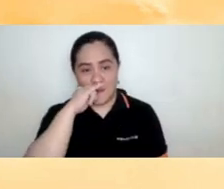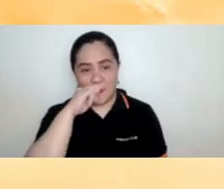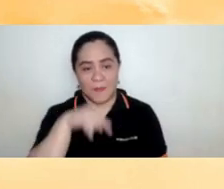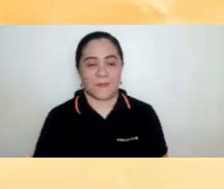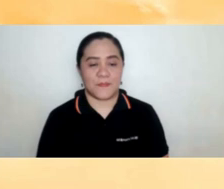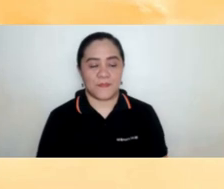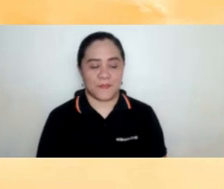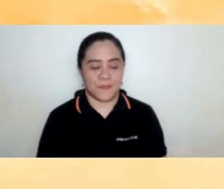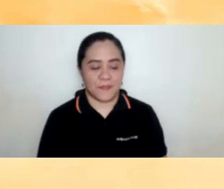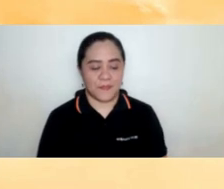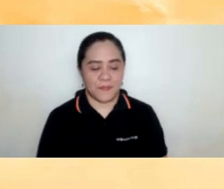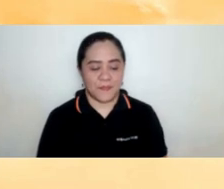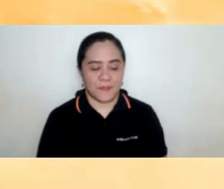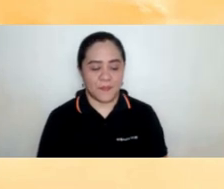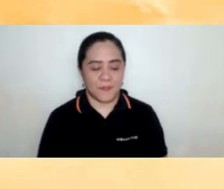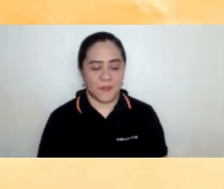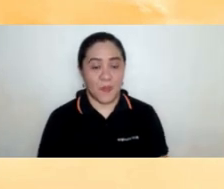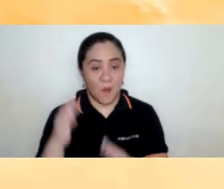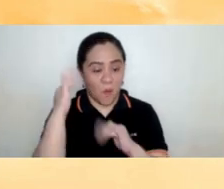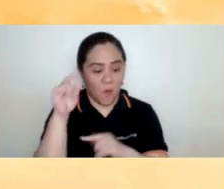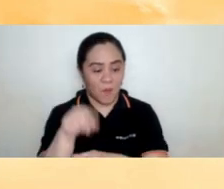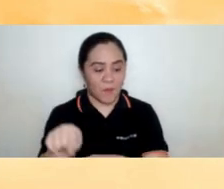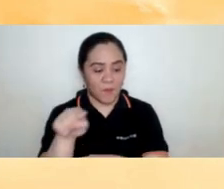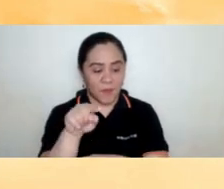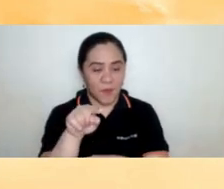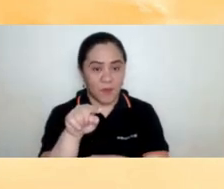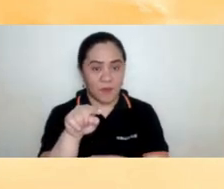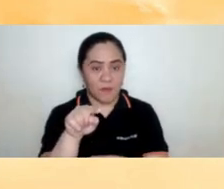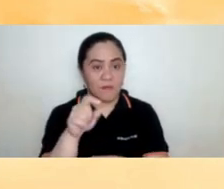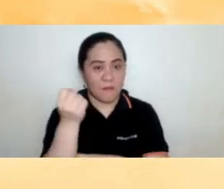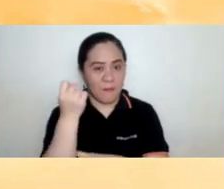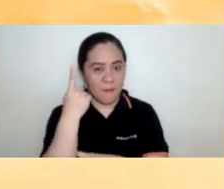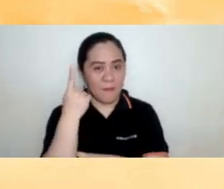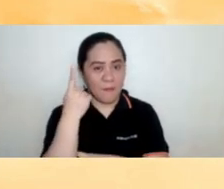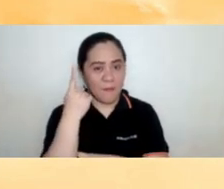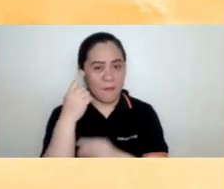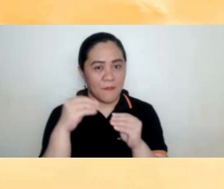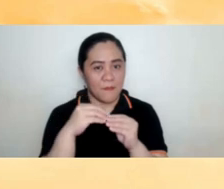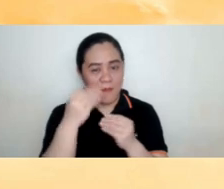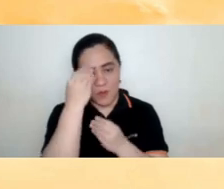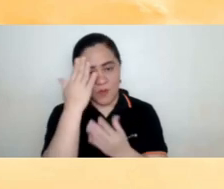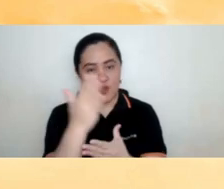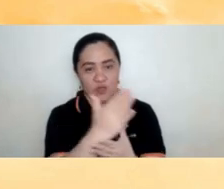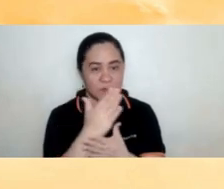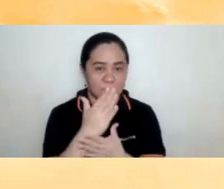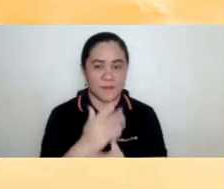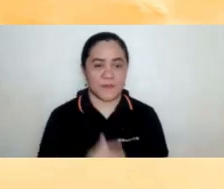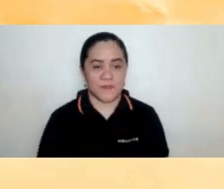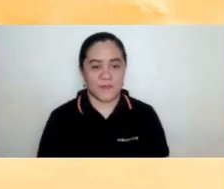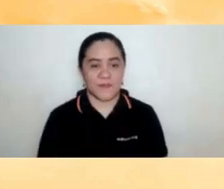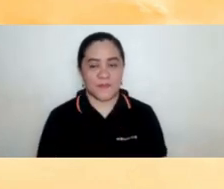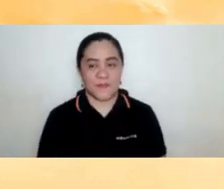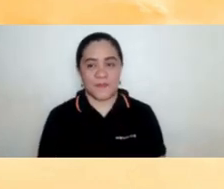Children and Teens. We hope you take in as much knowledge as you can. Let us proceed with the first